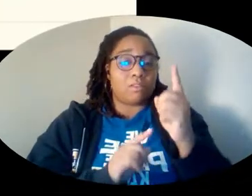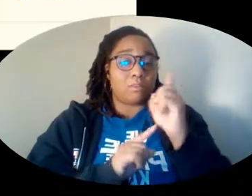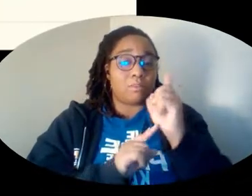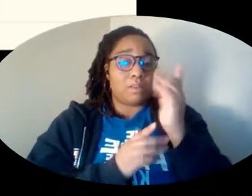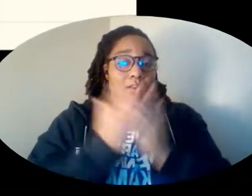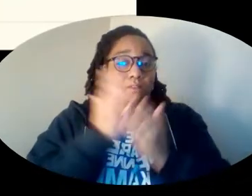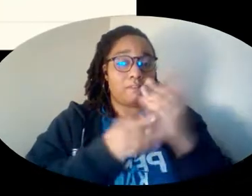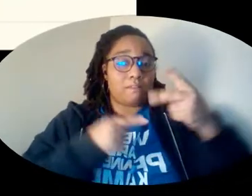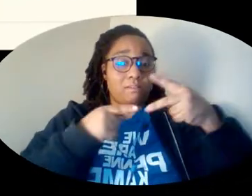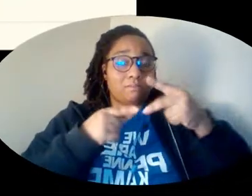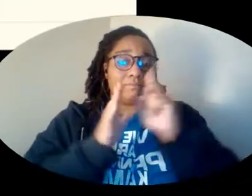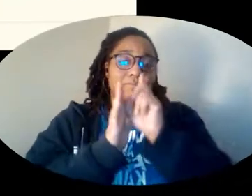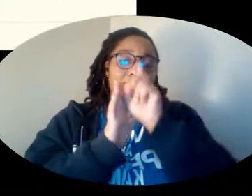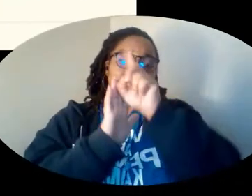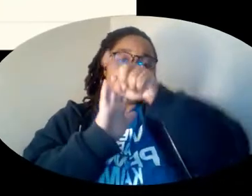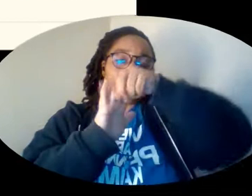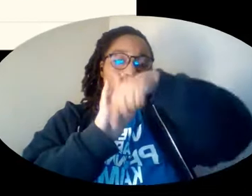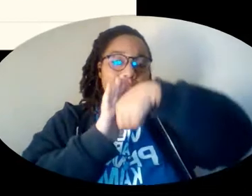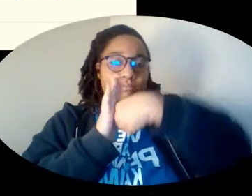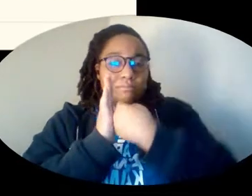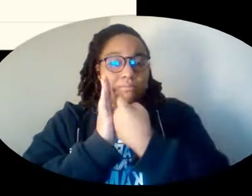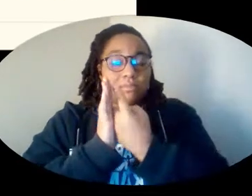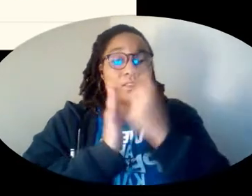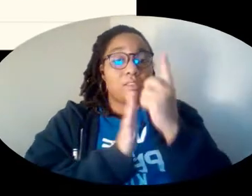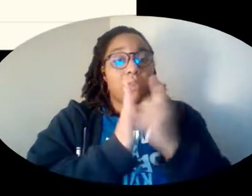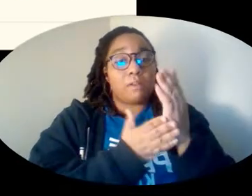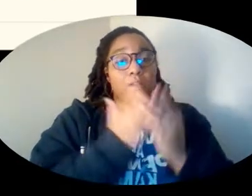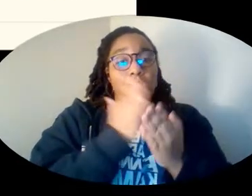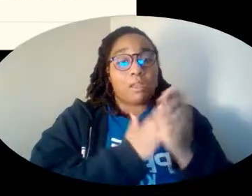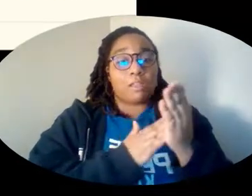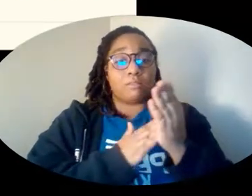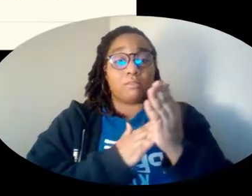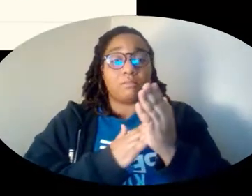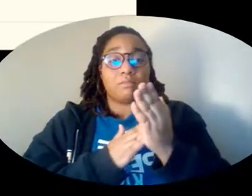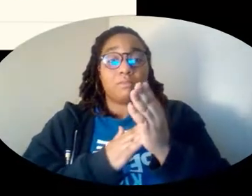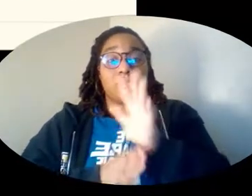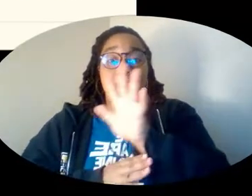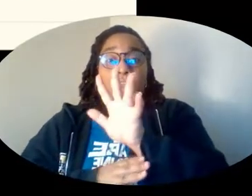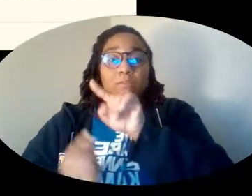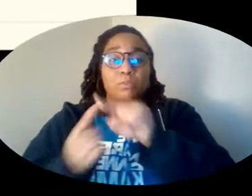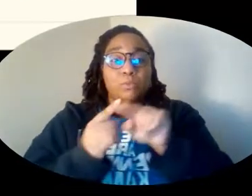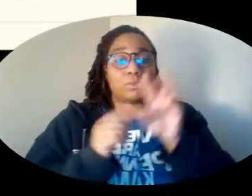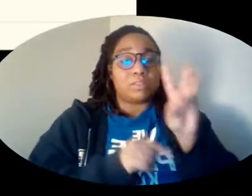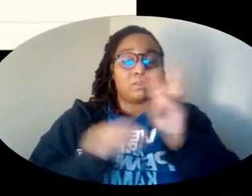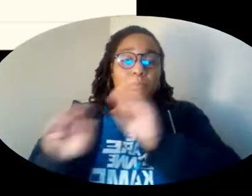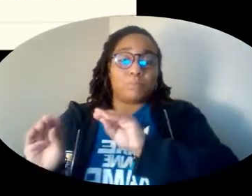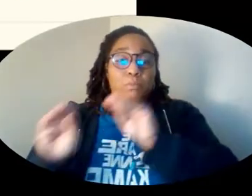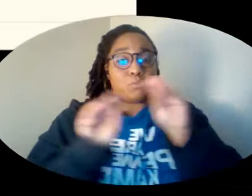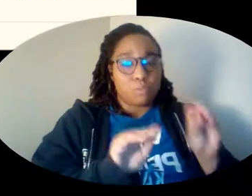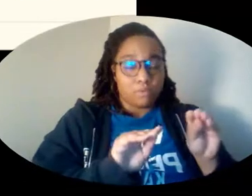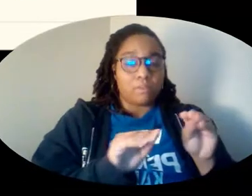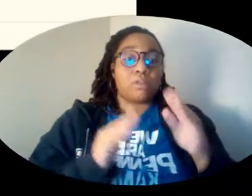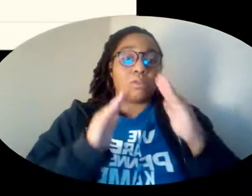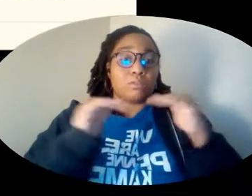minute hand to go all the way around while the hour hand moves from the 5 to the 6. So the lasagna will be done